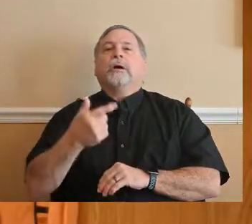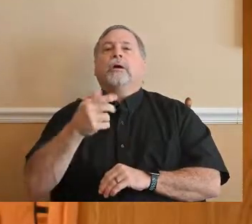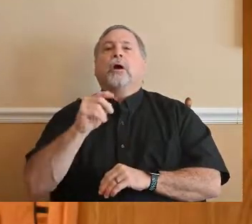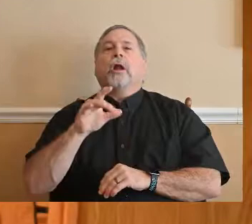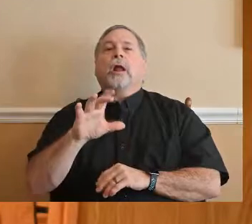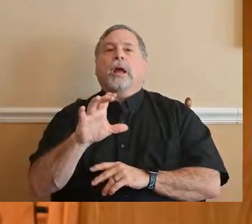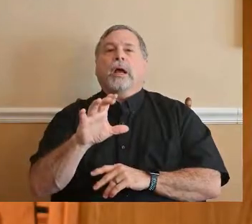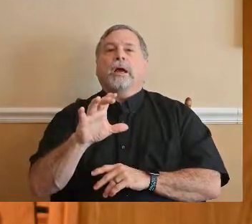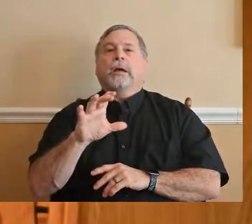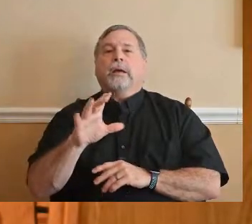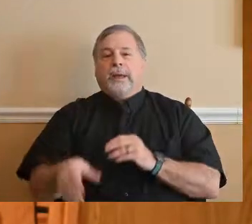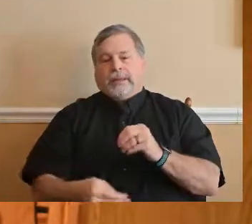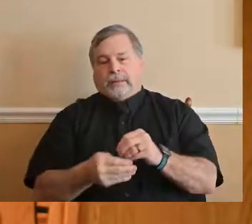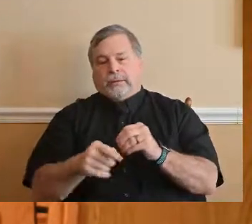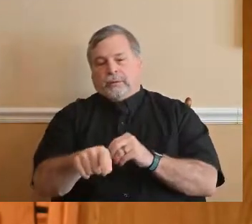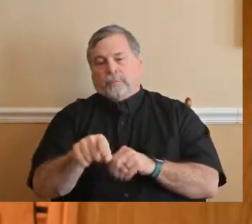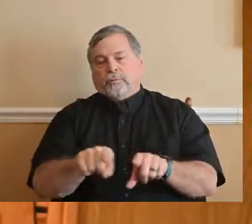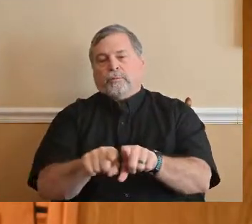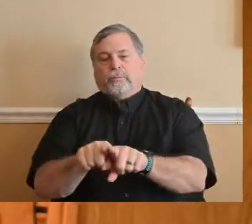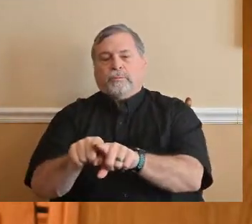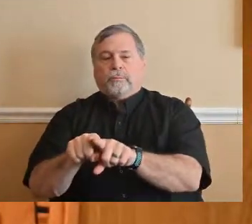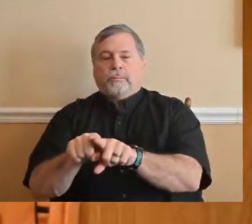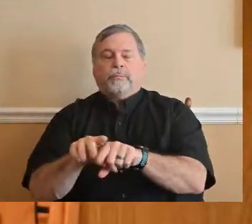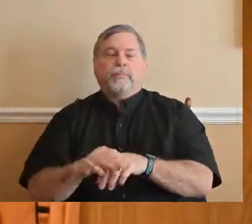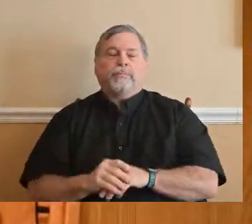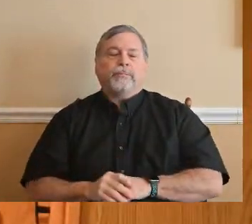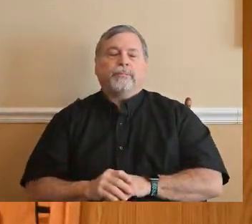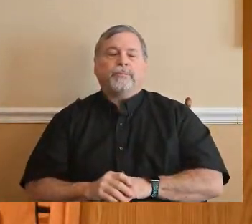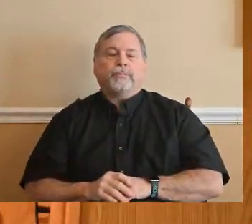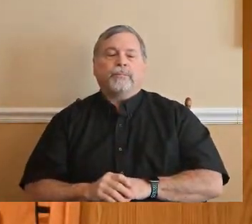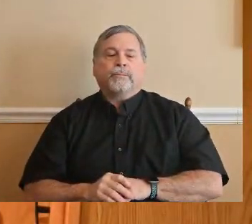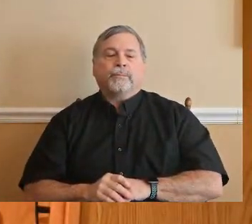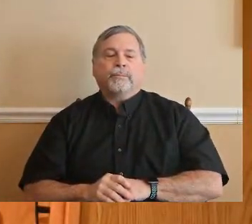of garlic, put it in there as well.